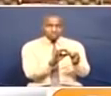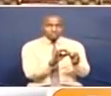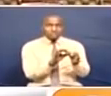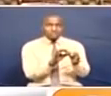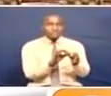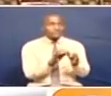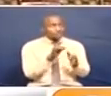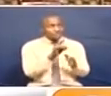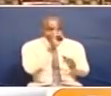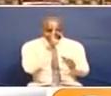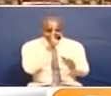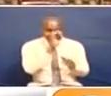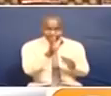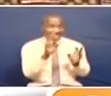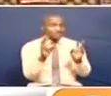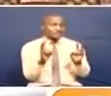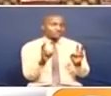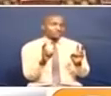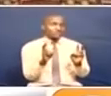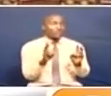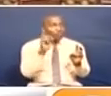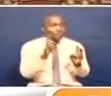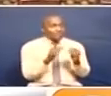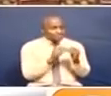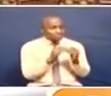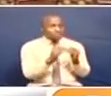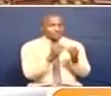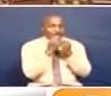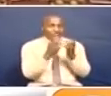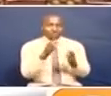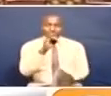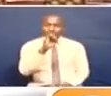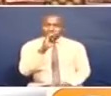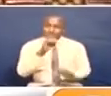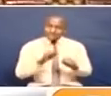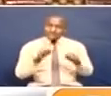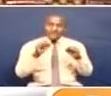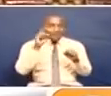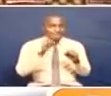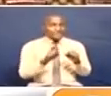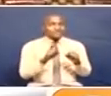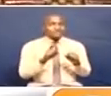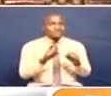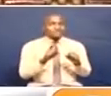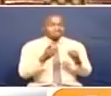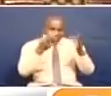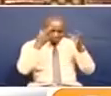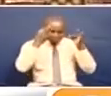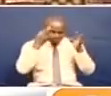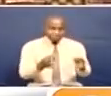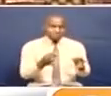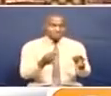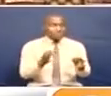is a serious issue. And Jeff, we must continue telling the chairperson that he must take his seat at the table